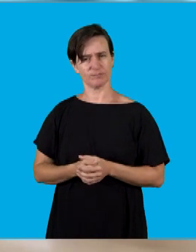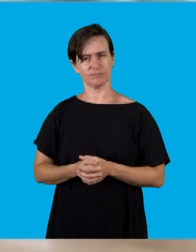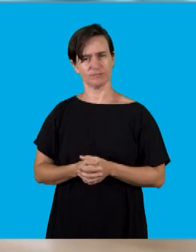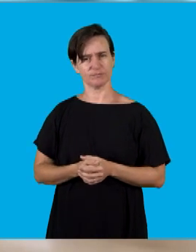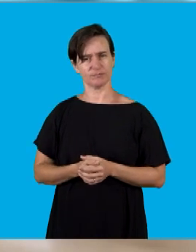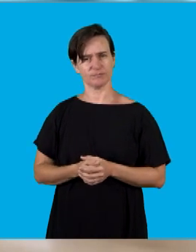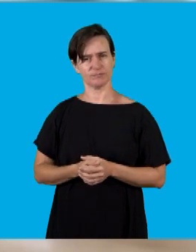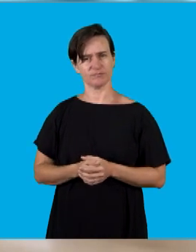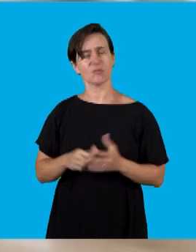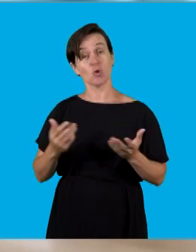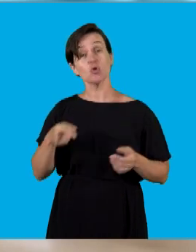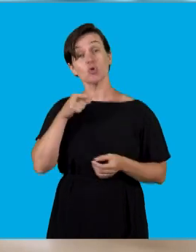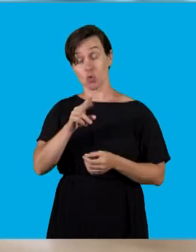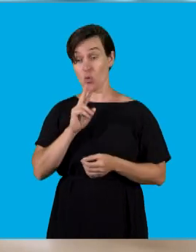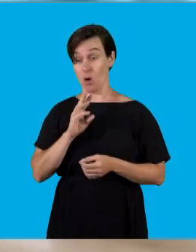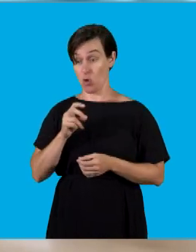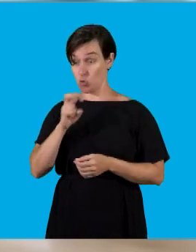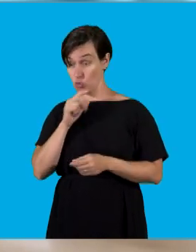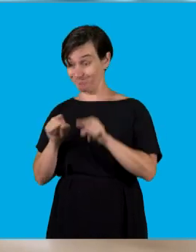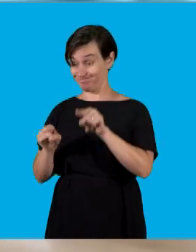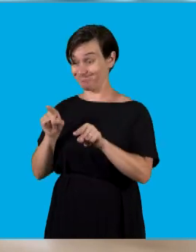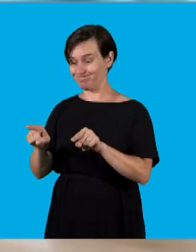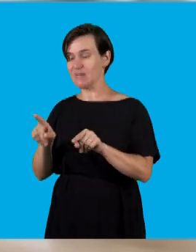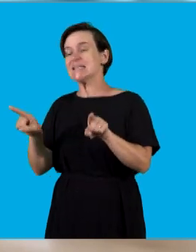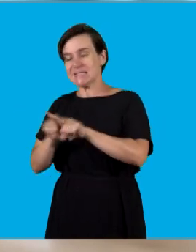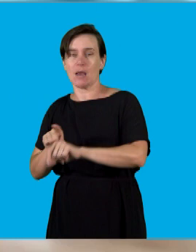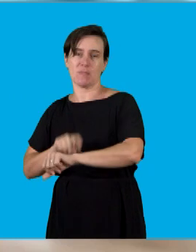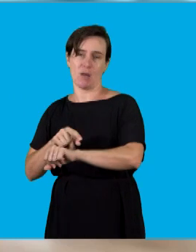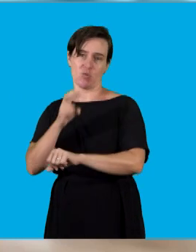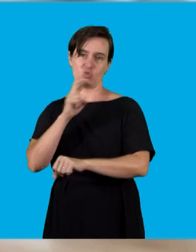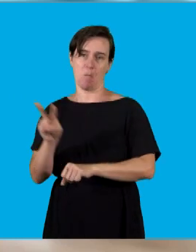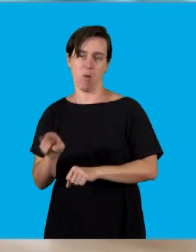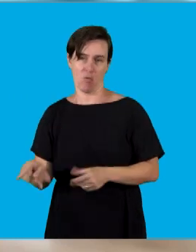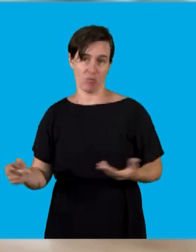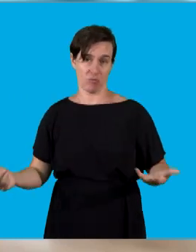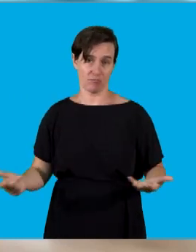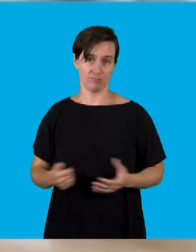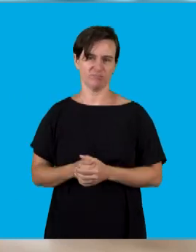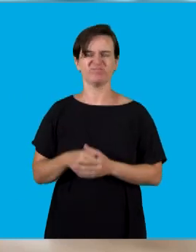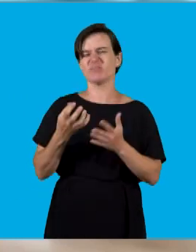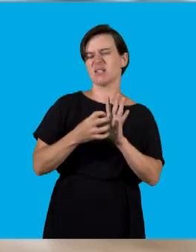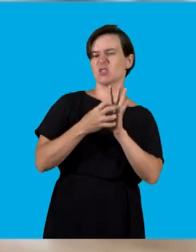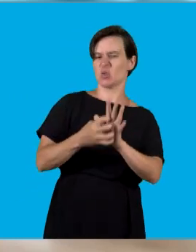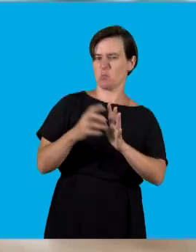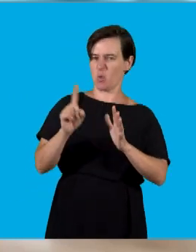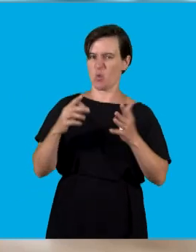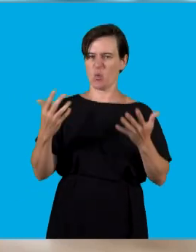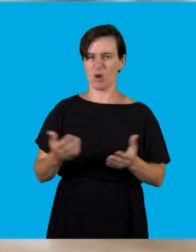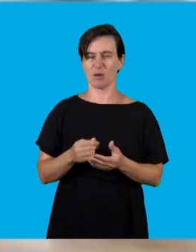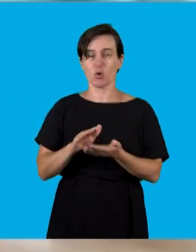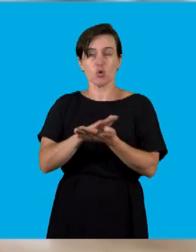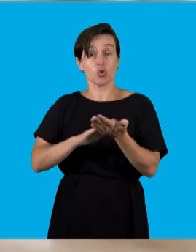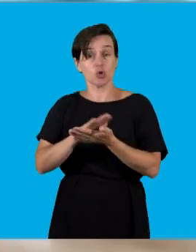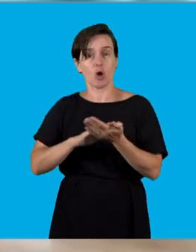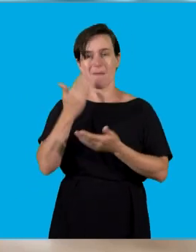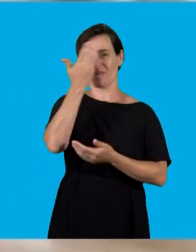because you are often going to use these two products at the same time. Now let's look at the example, a